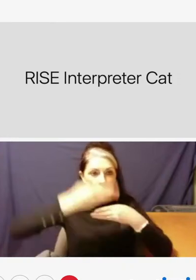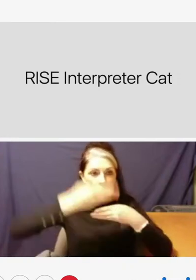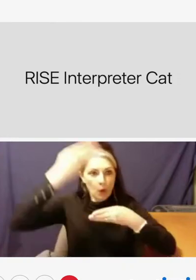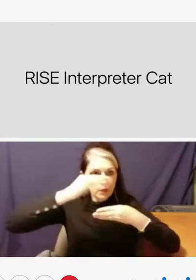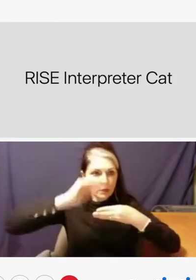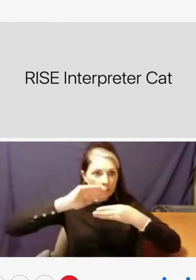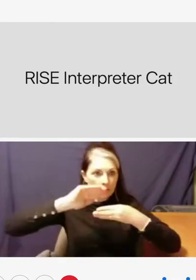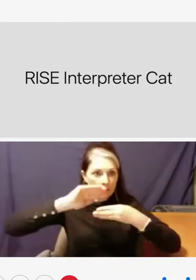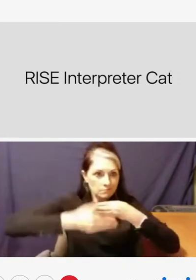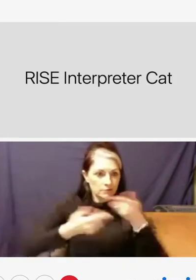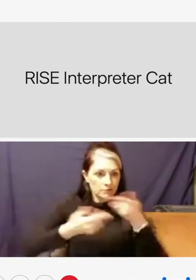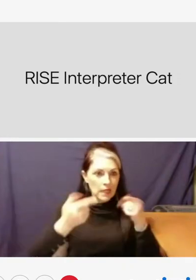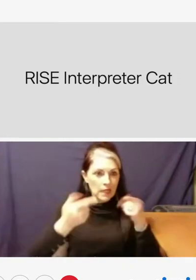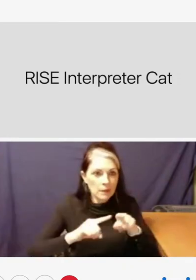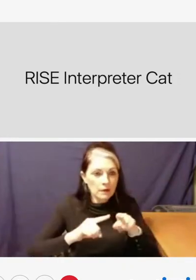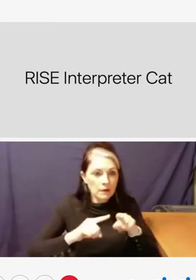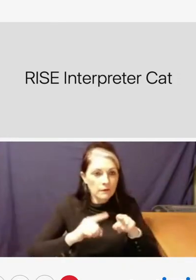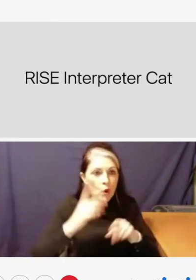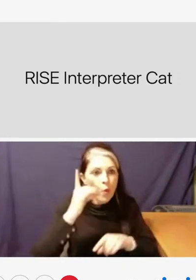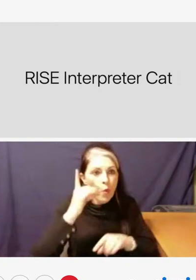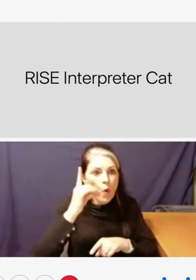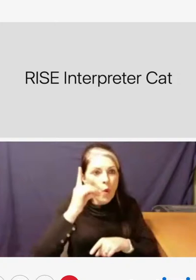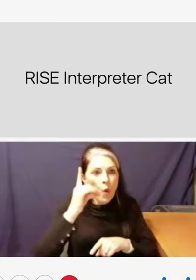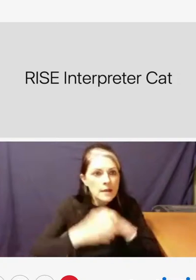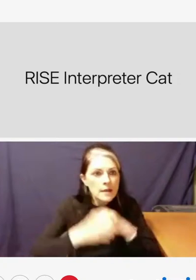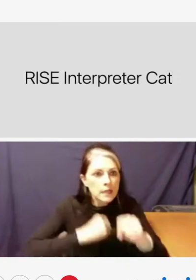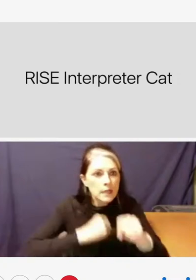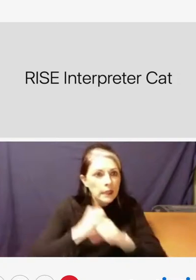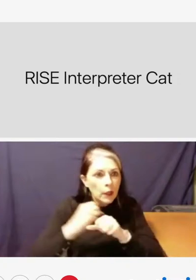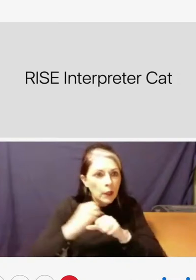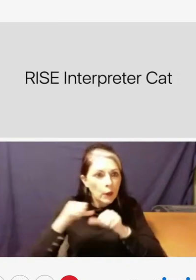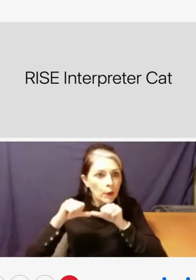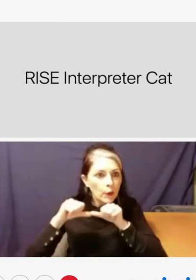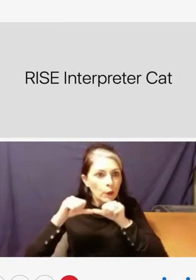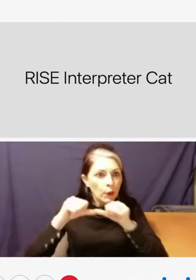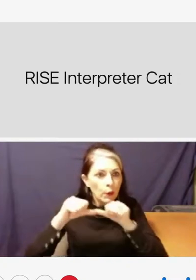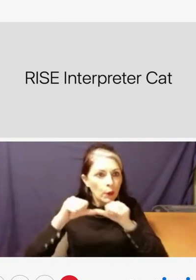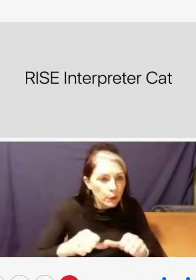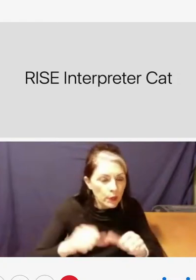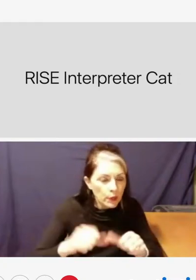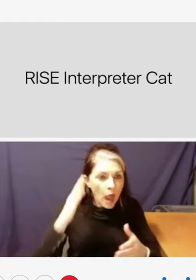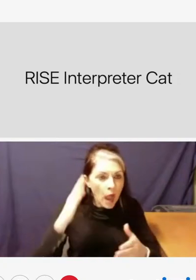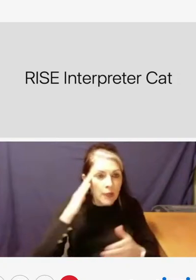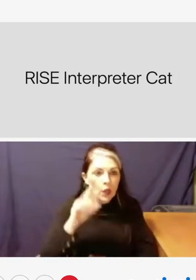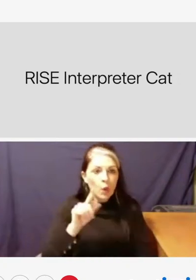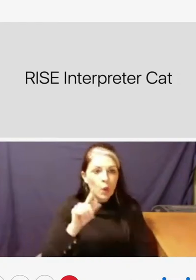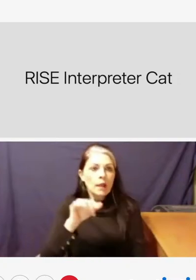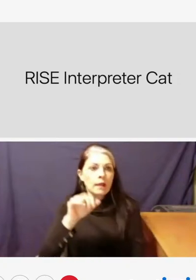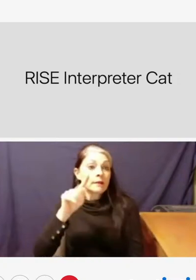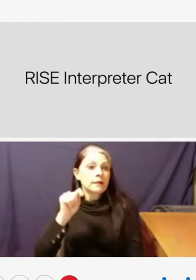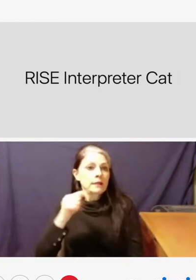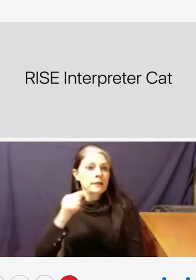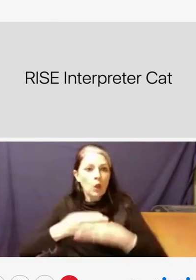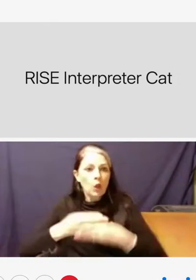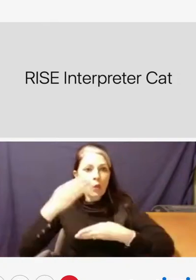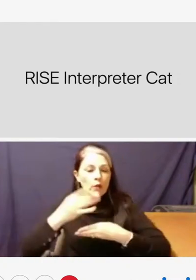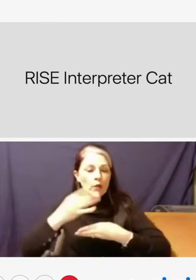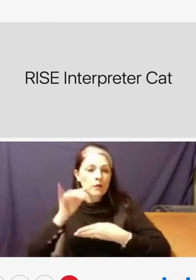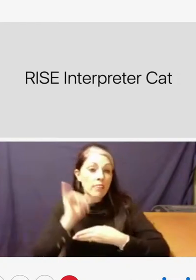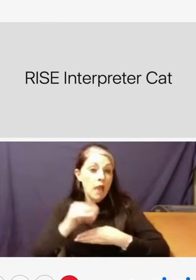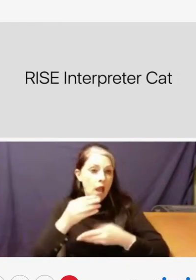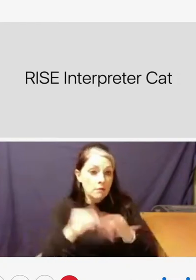a year now I know tinting windows isn't as important as some of the other things we've had to deal with in ml this